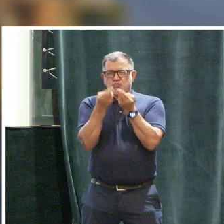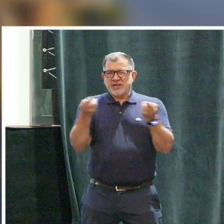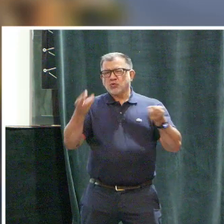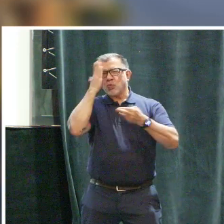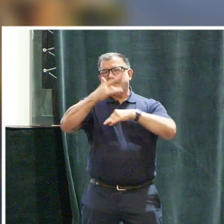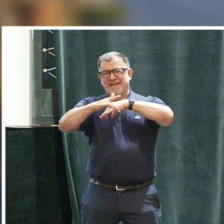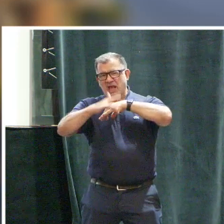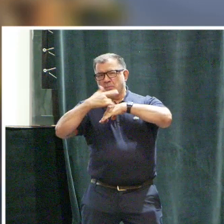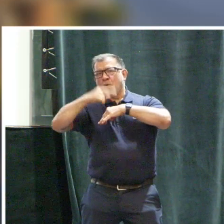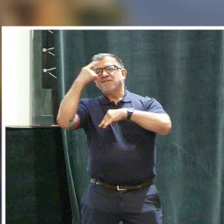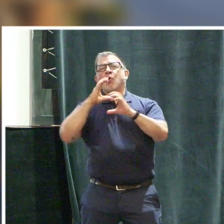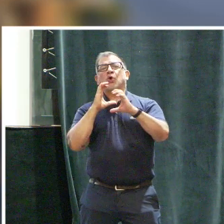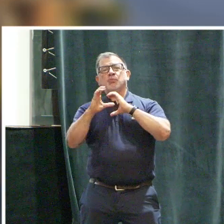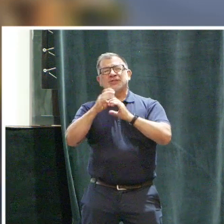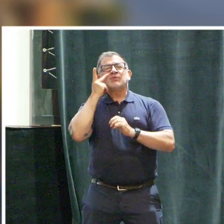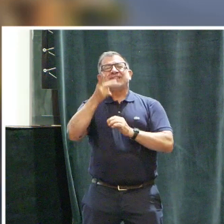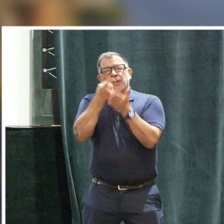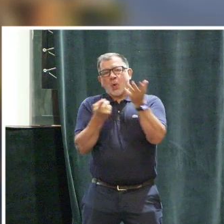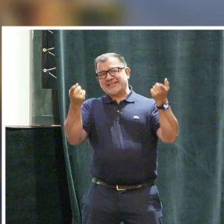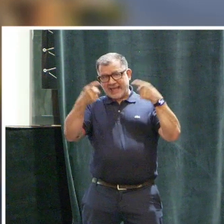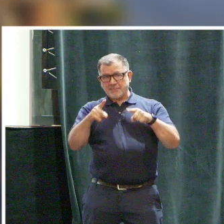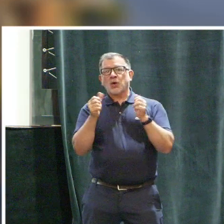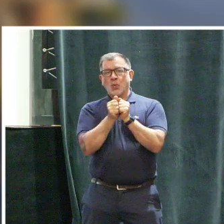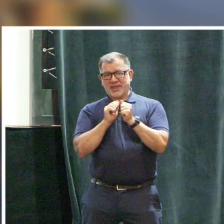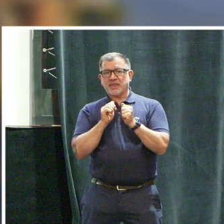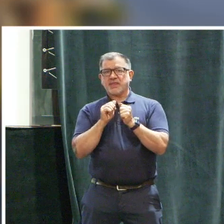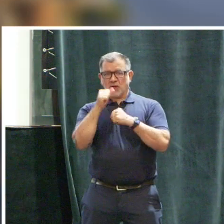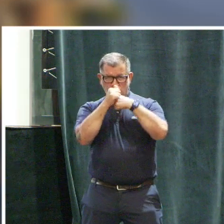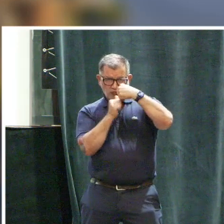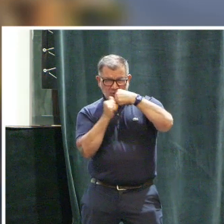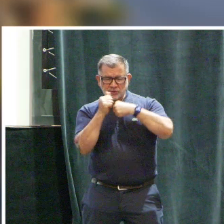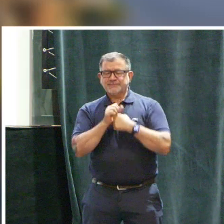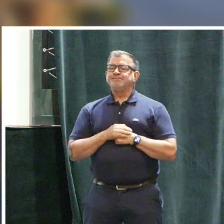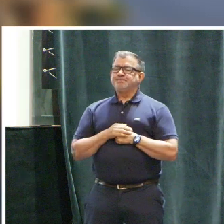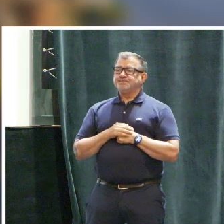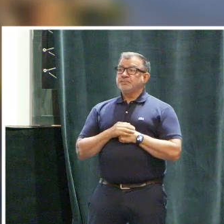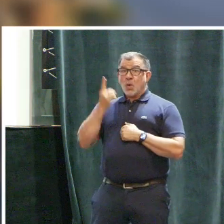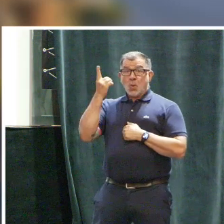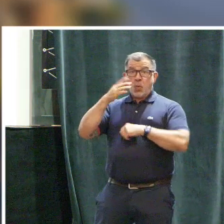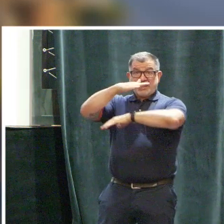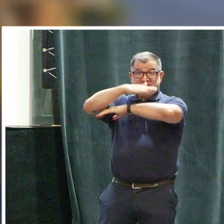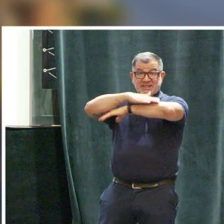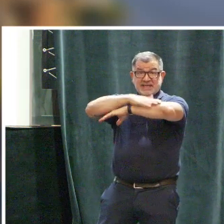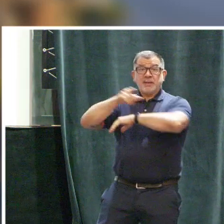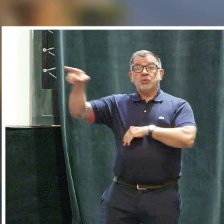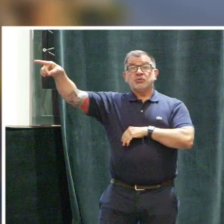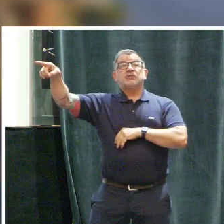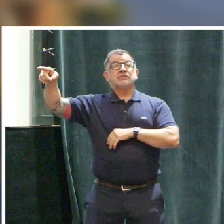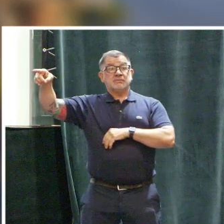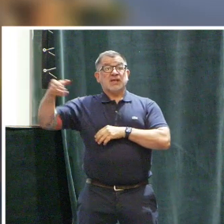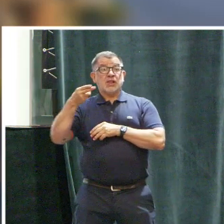for the community during construction. We'll mention that one of the tables that is out in the